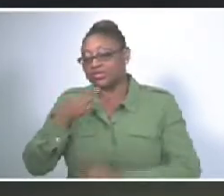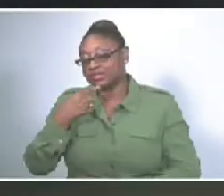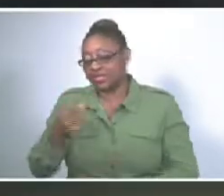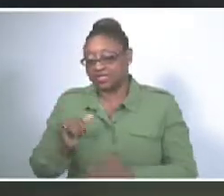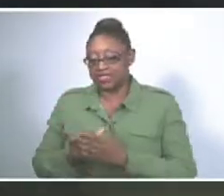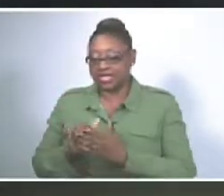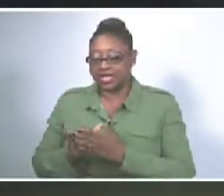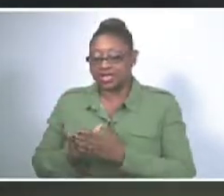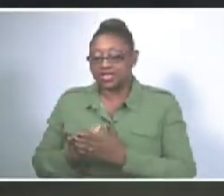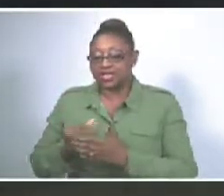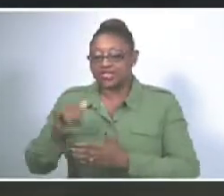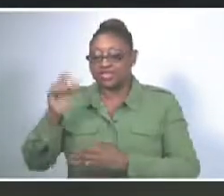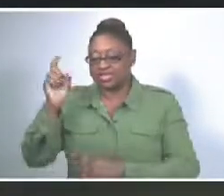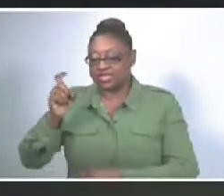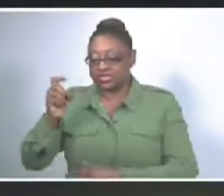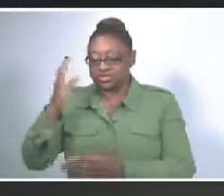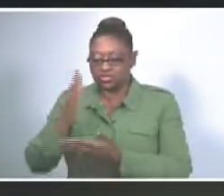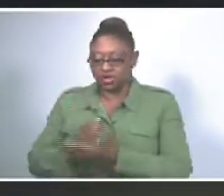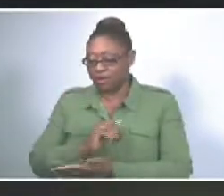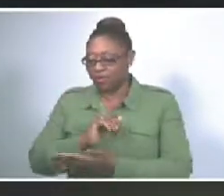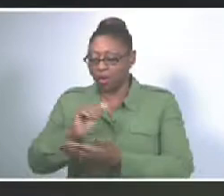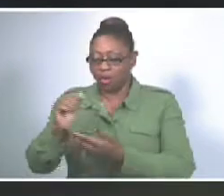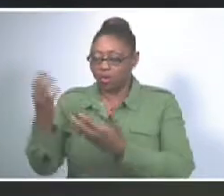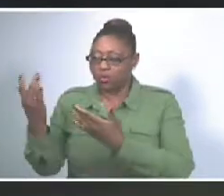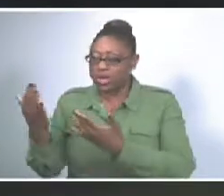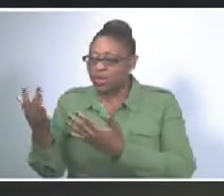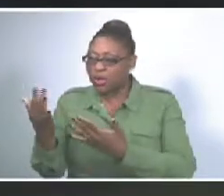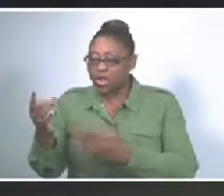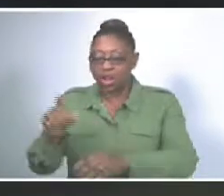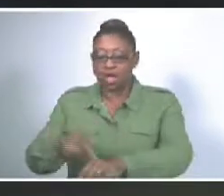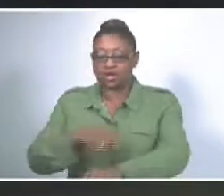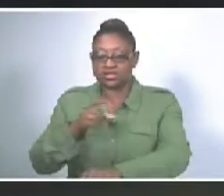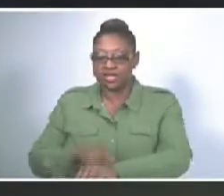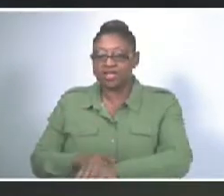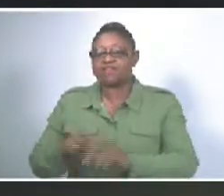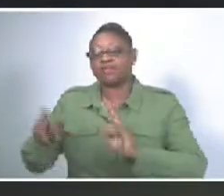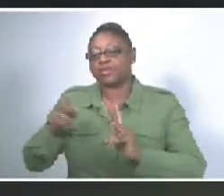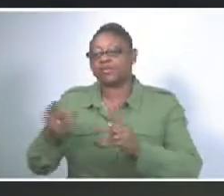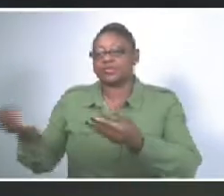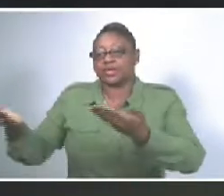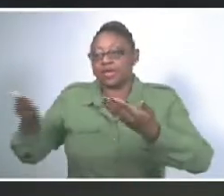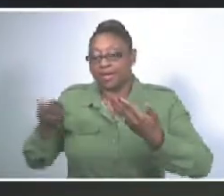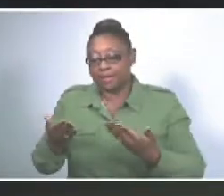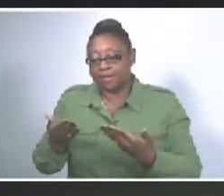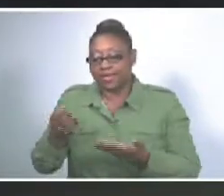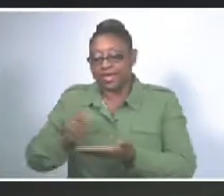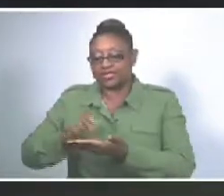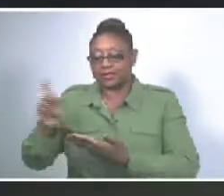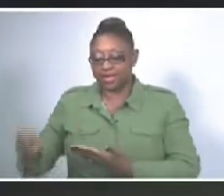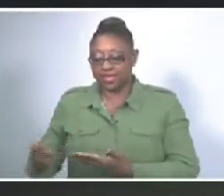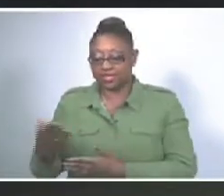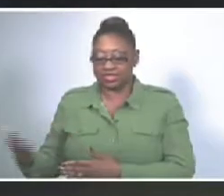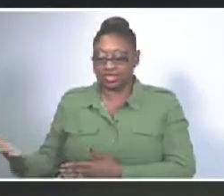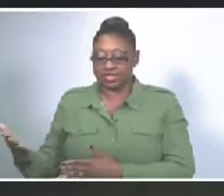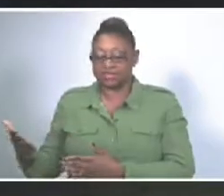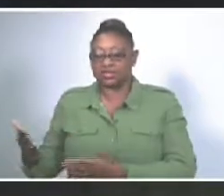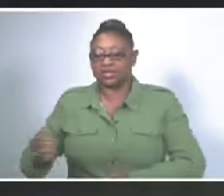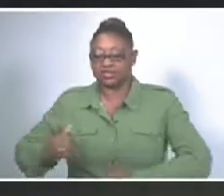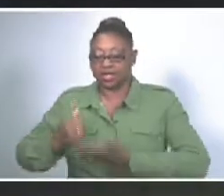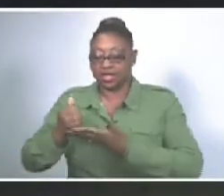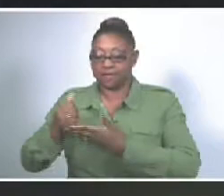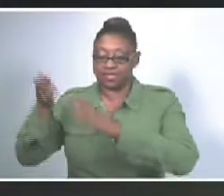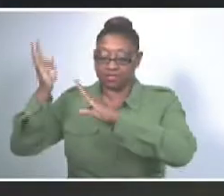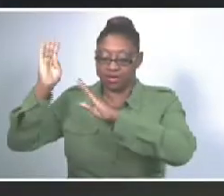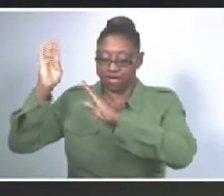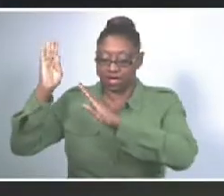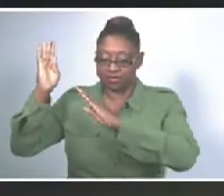looking to cut the red tape and long waiting times for international investment projects to be vetted and also approved. Accompanying